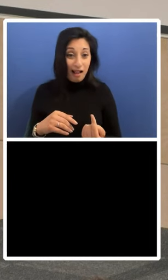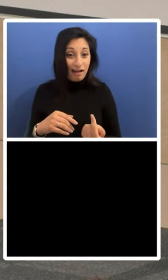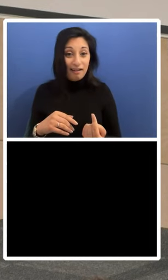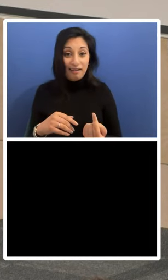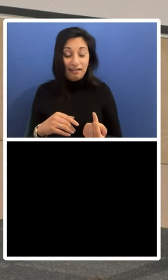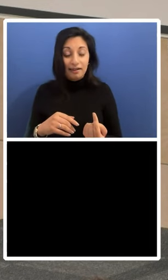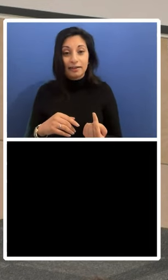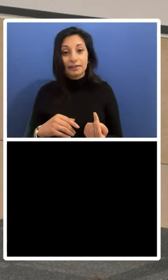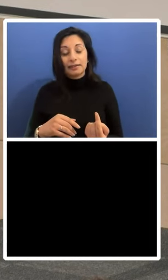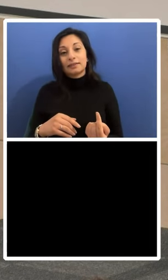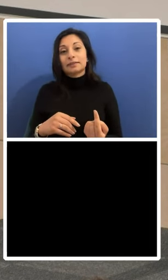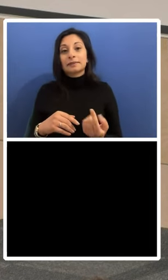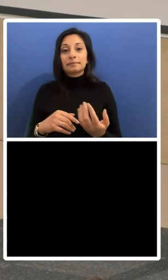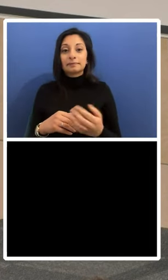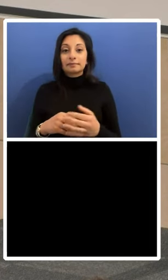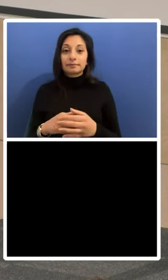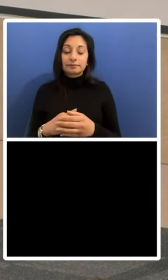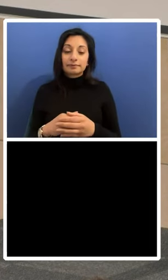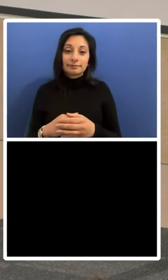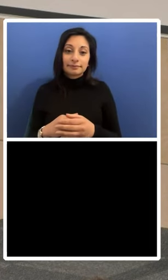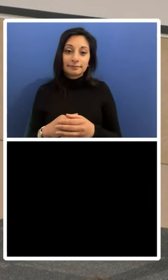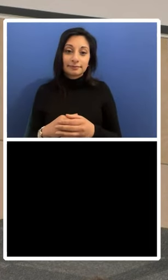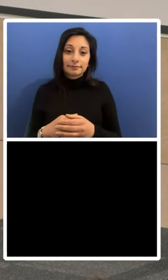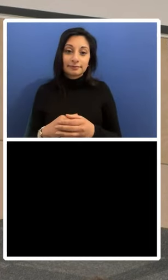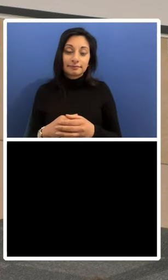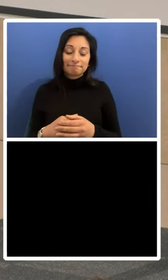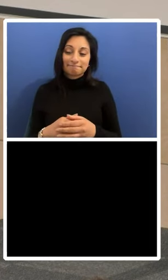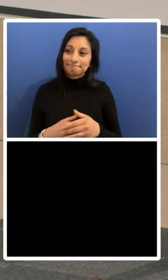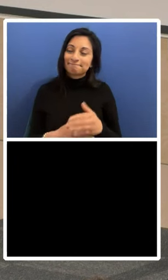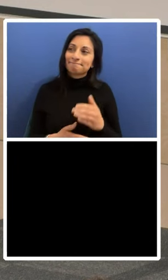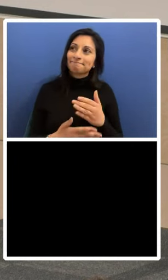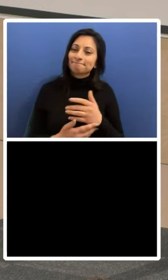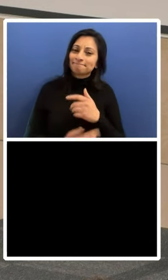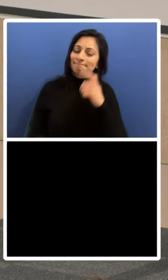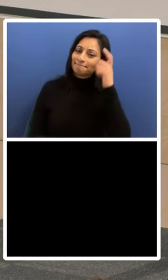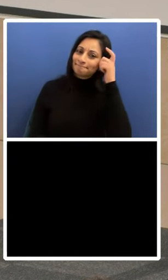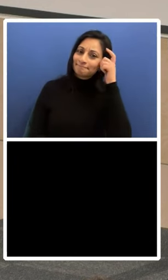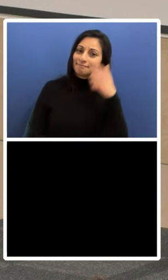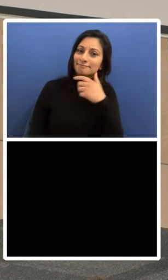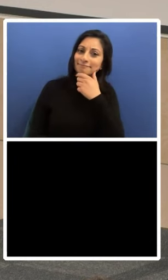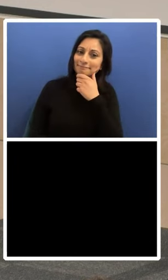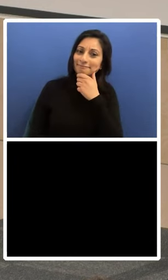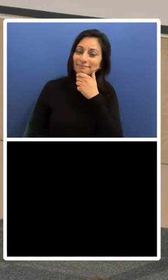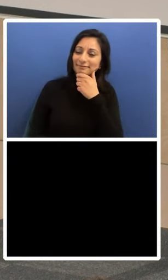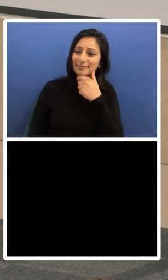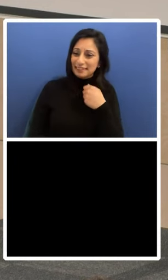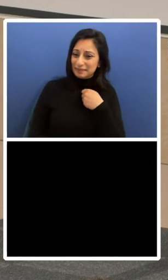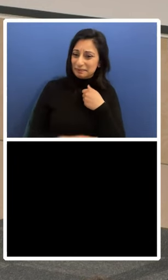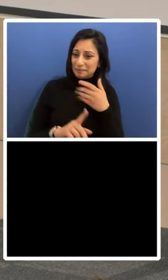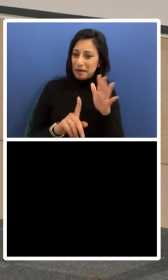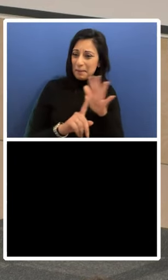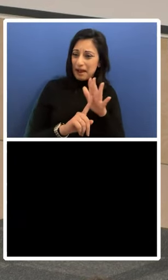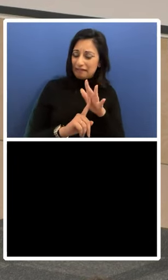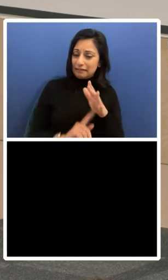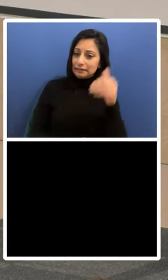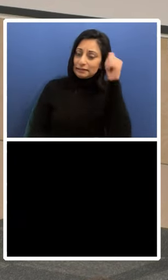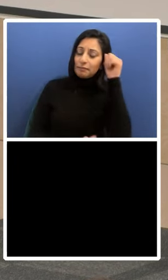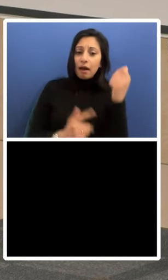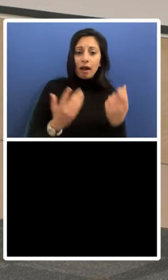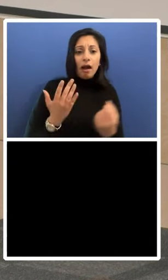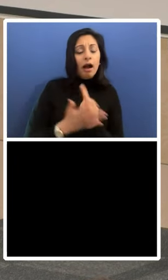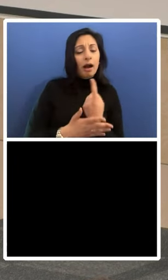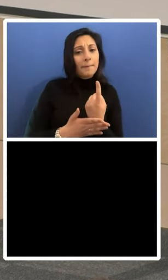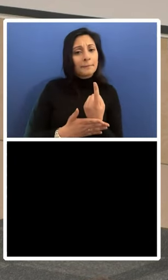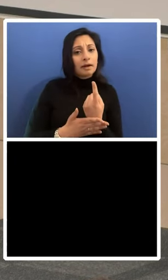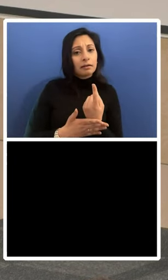really, like, but to be honest, I just stood there, and I think when you come from my sort of background, then you kind of just expect these things to happen. Yeah. You just expect, and I